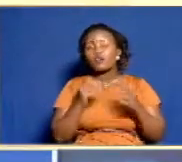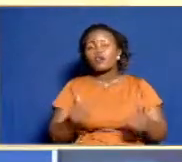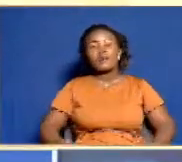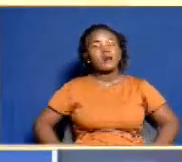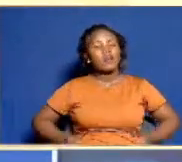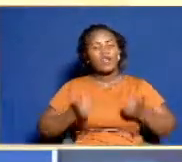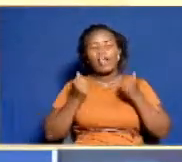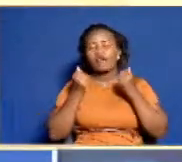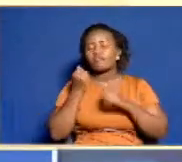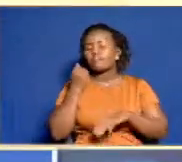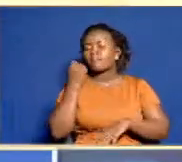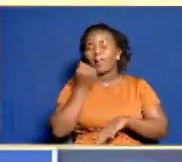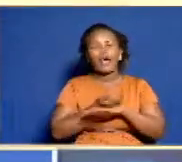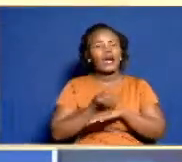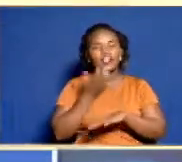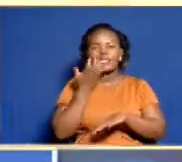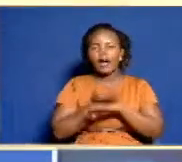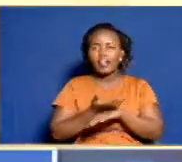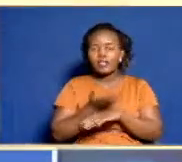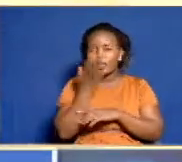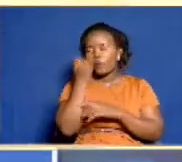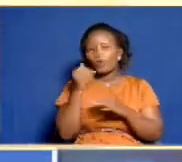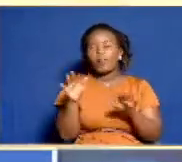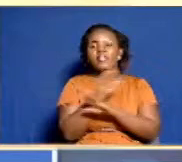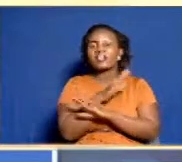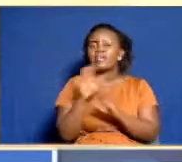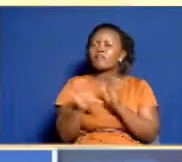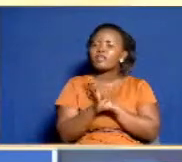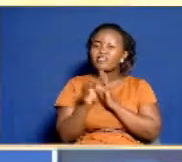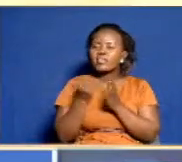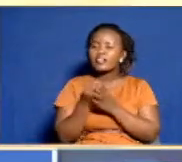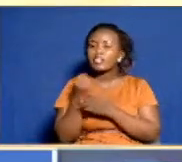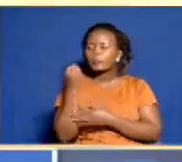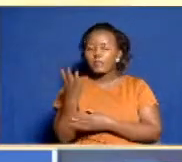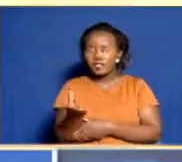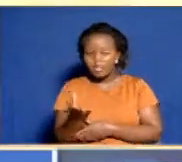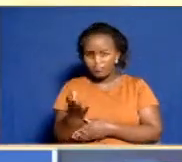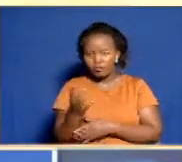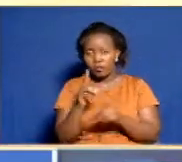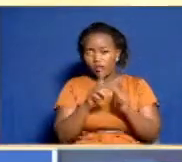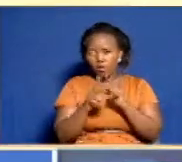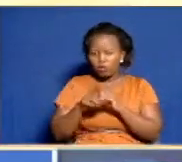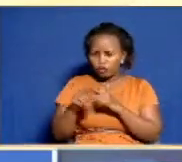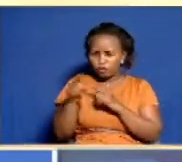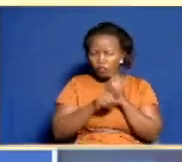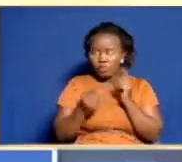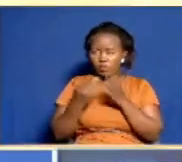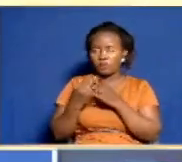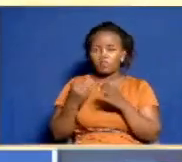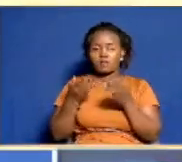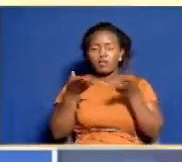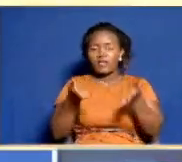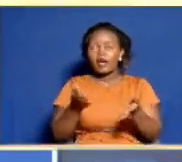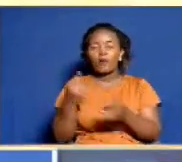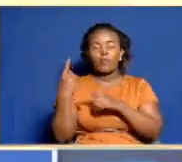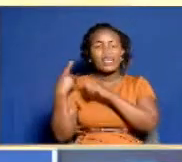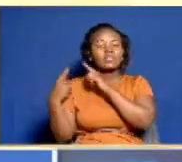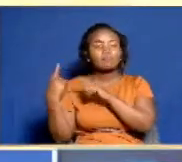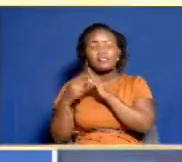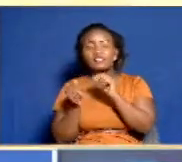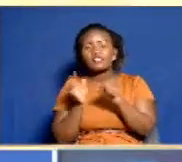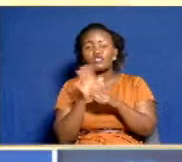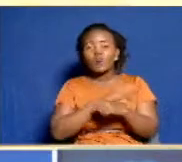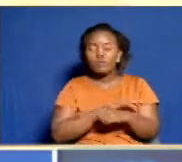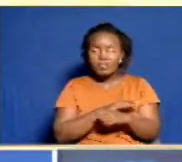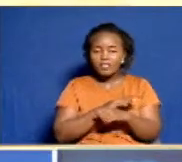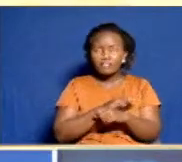ni ngumu sana kwa kila kitu iko juu, alafu tumetoka wakati wa COVID. Mafuta bei yake ilikuwa